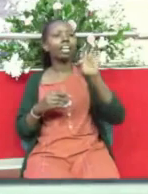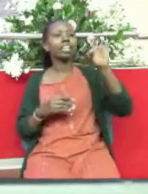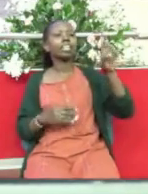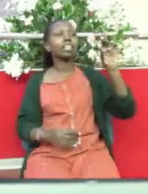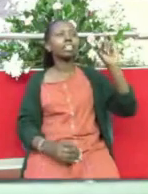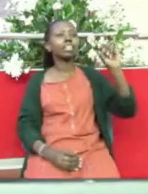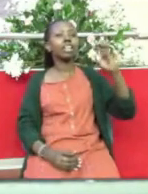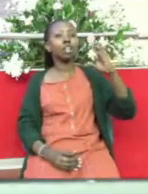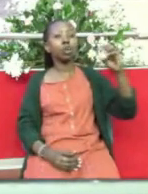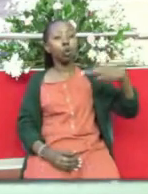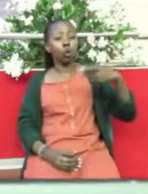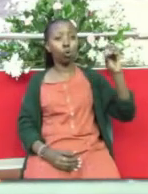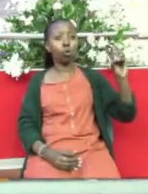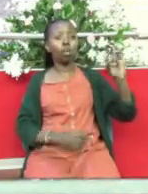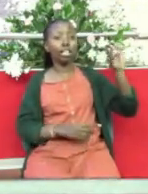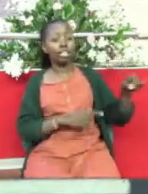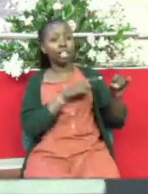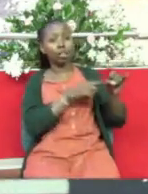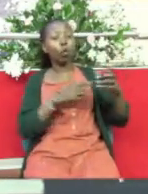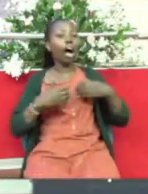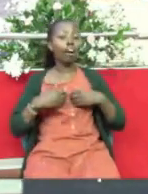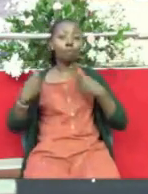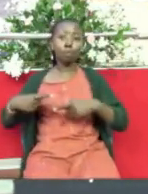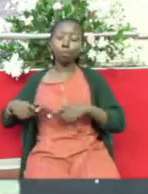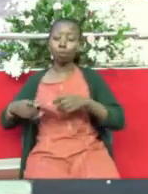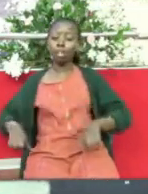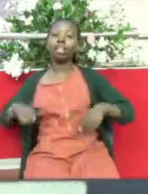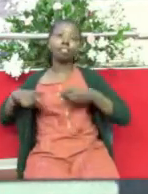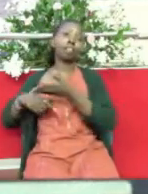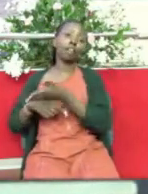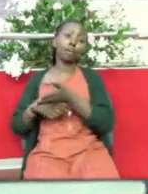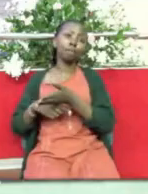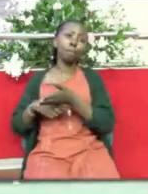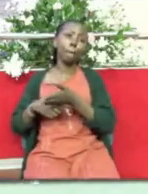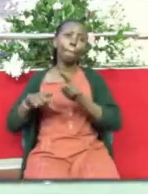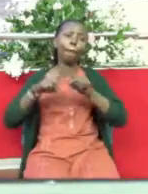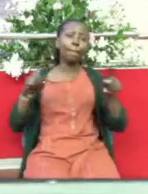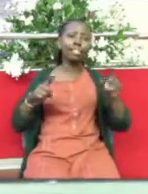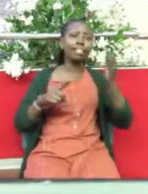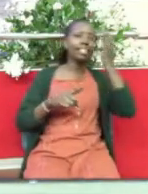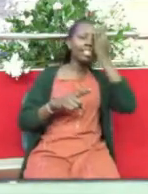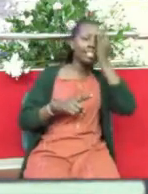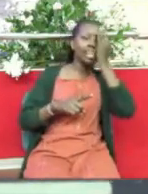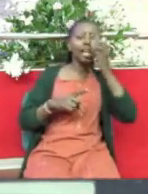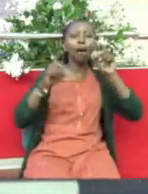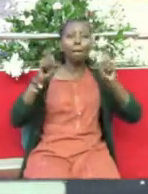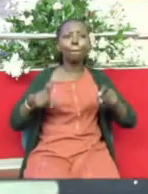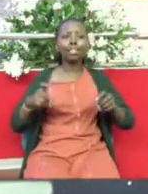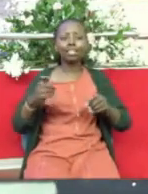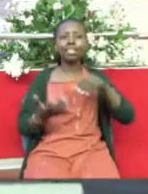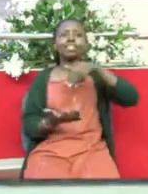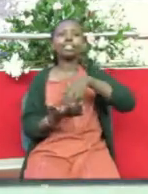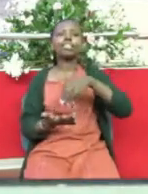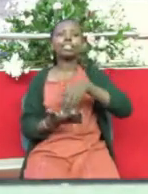inside. But they had to arise and do whatever